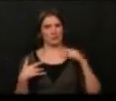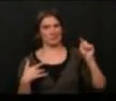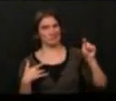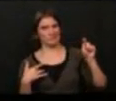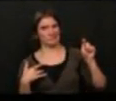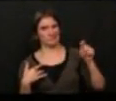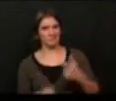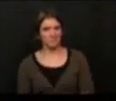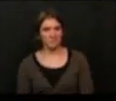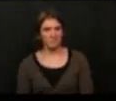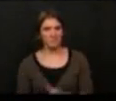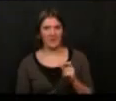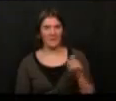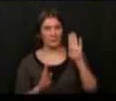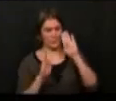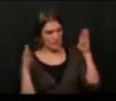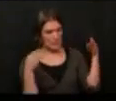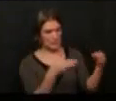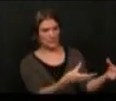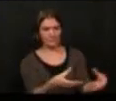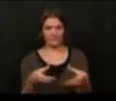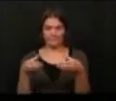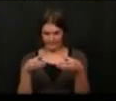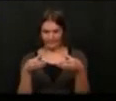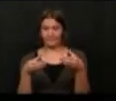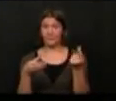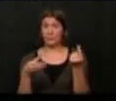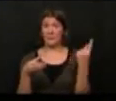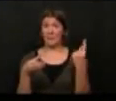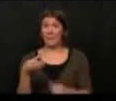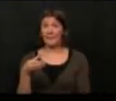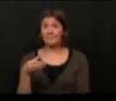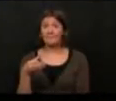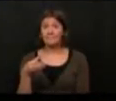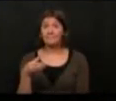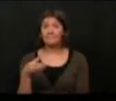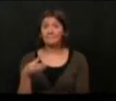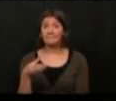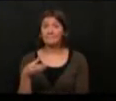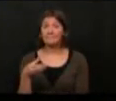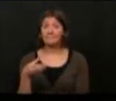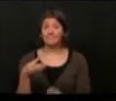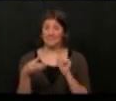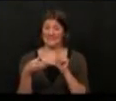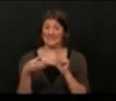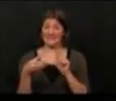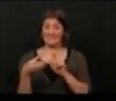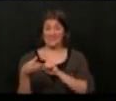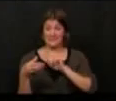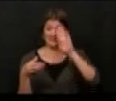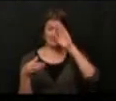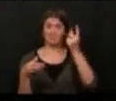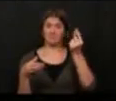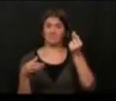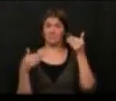that's the big elephant. And I think we really got to figure out how we're going to do this.